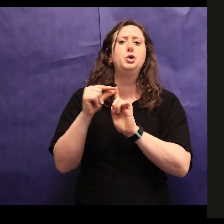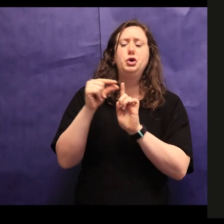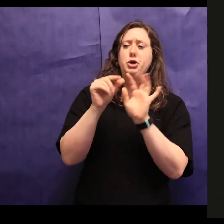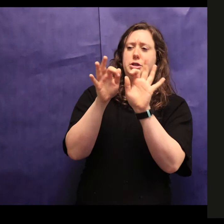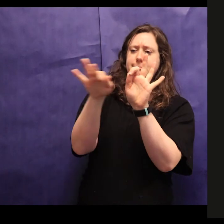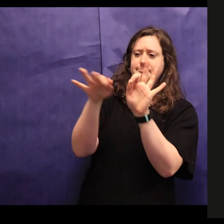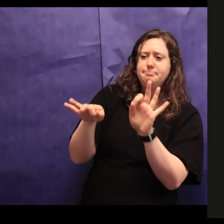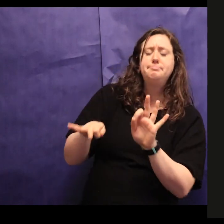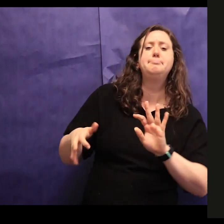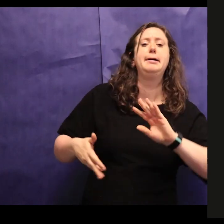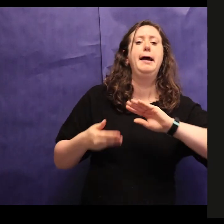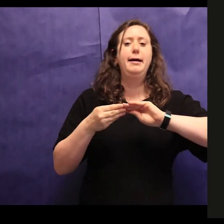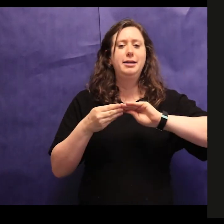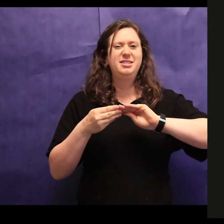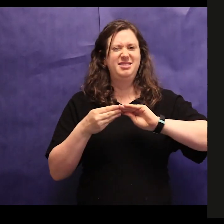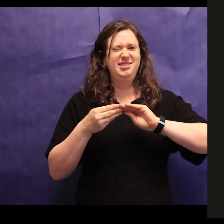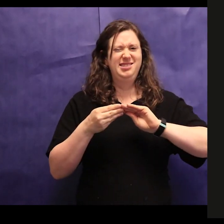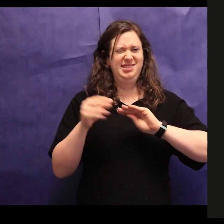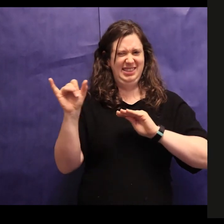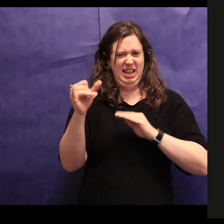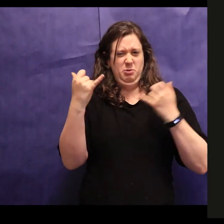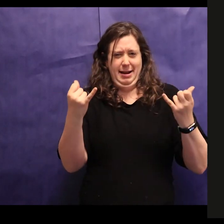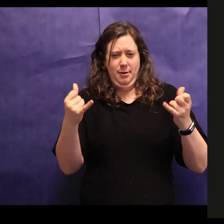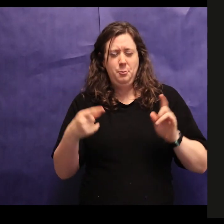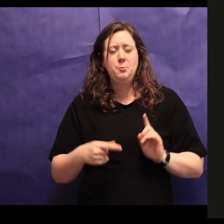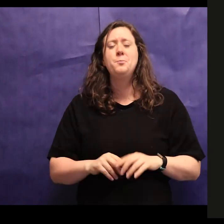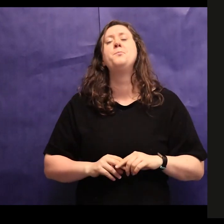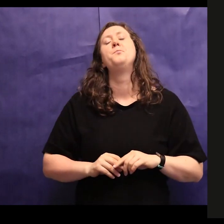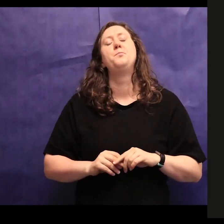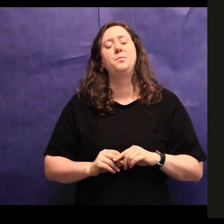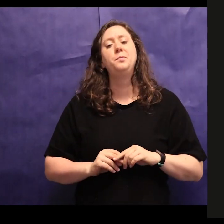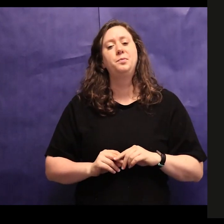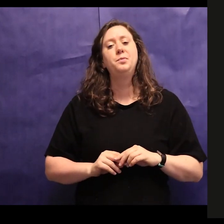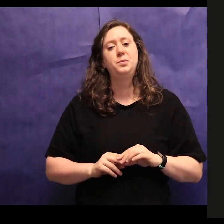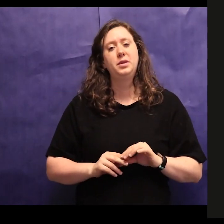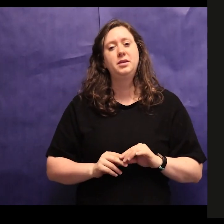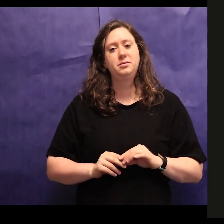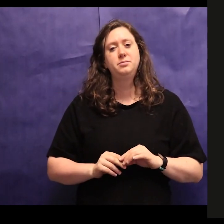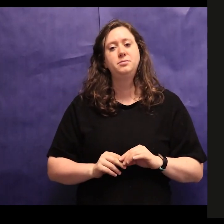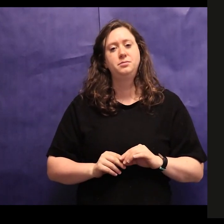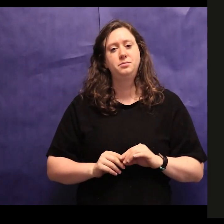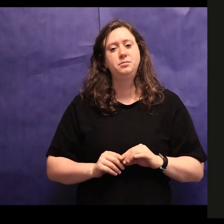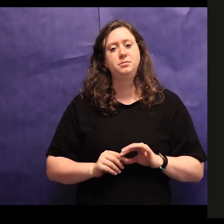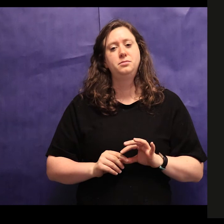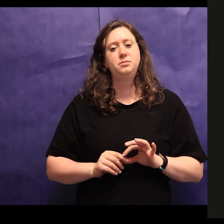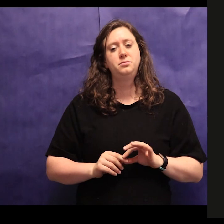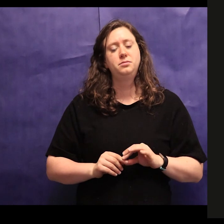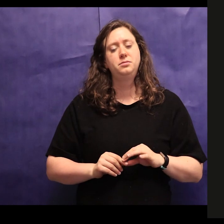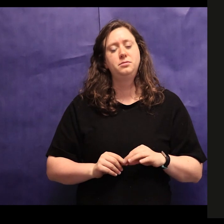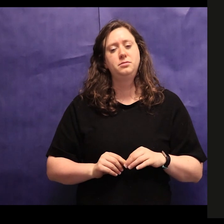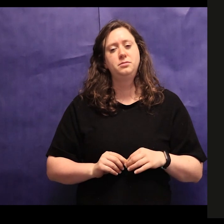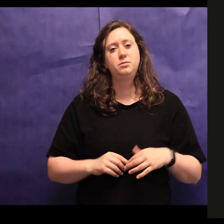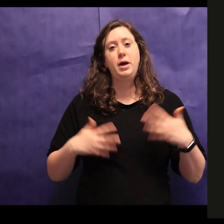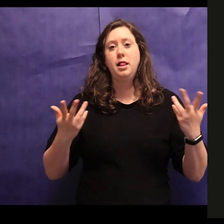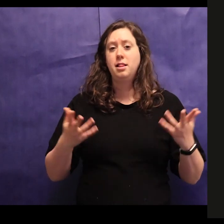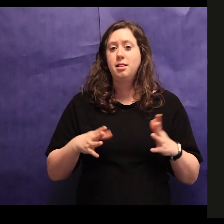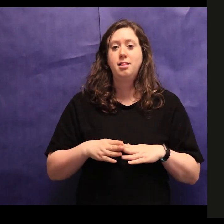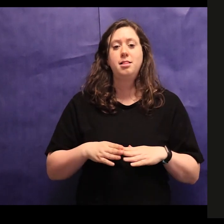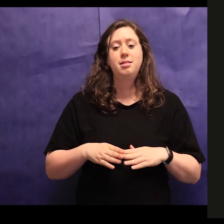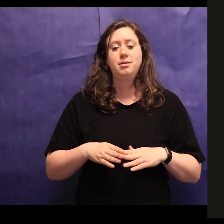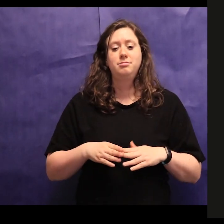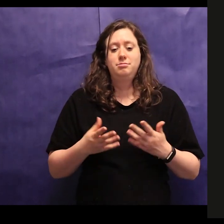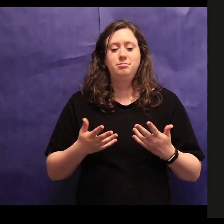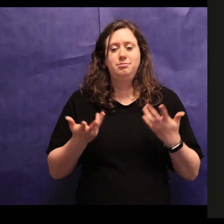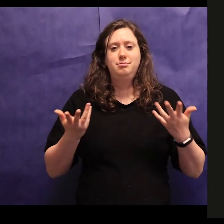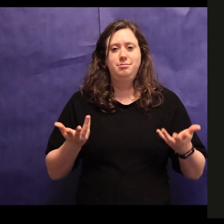And put, and what you see right now are just people photoshopping on different images and subtitles and... Well,